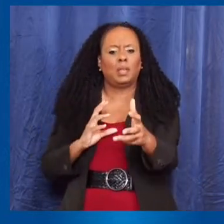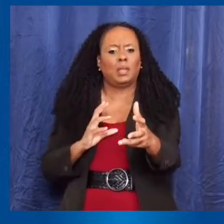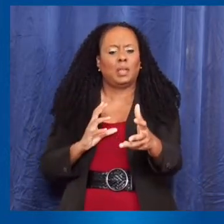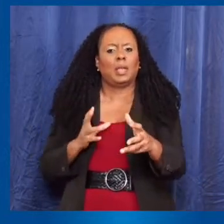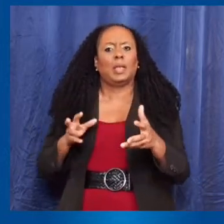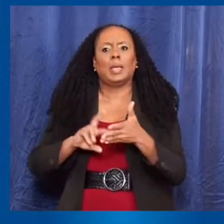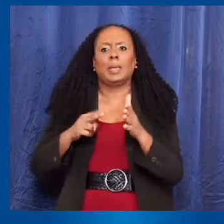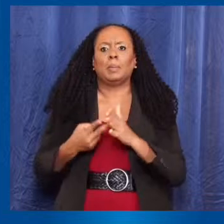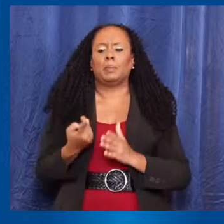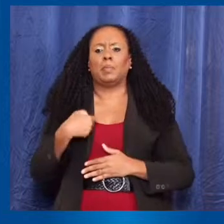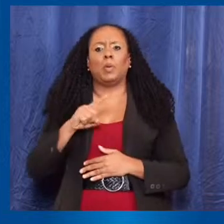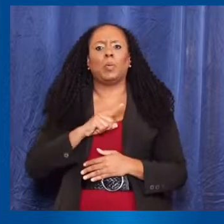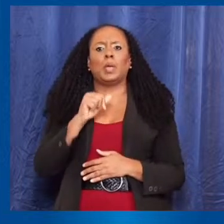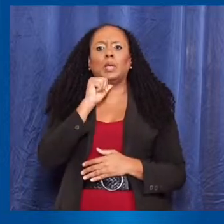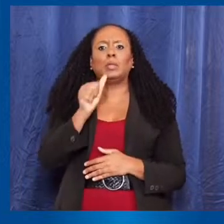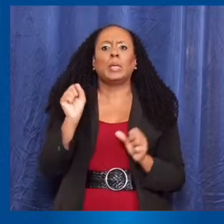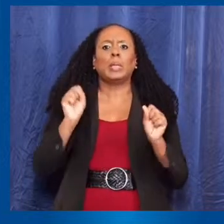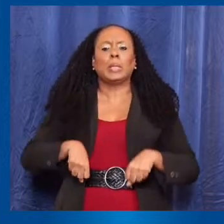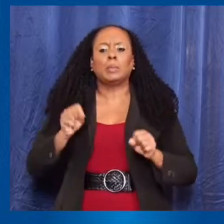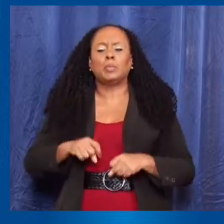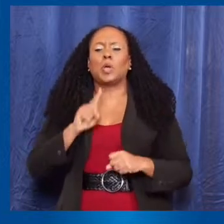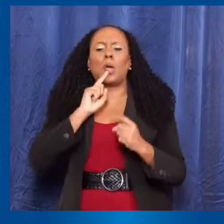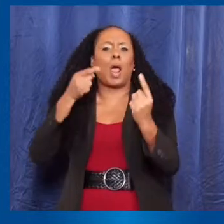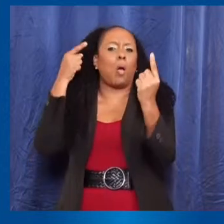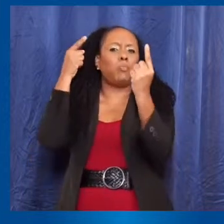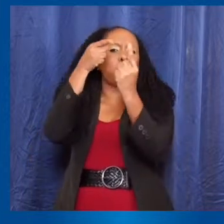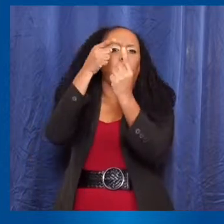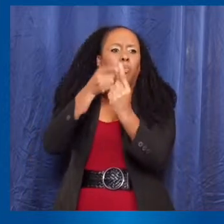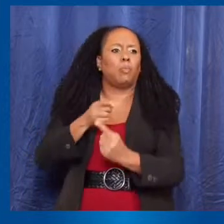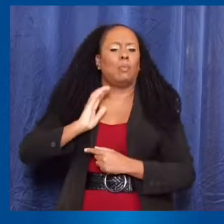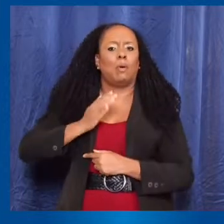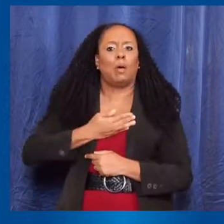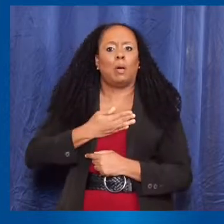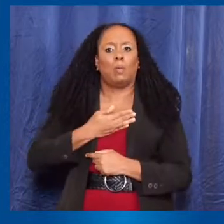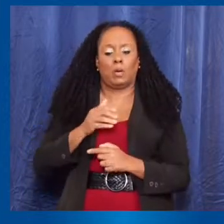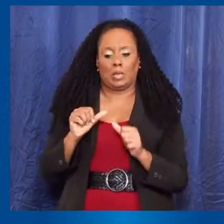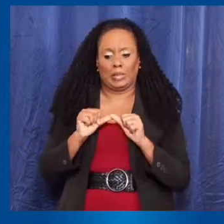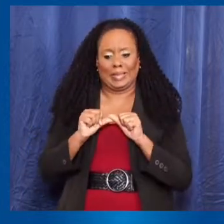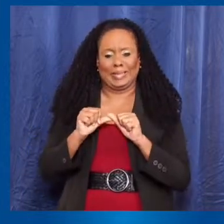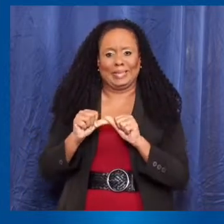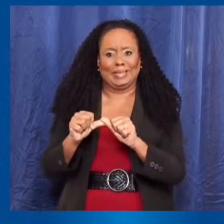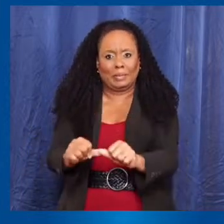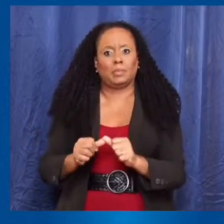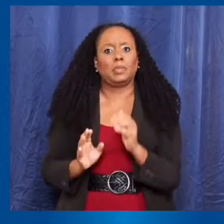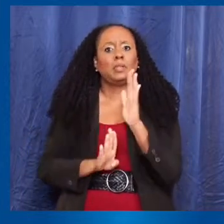our ability to reach the Sustainable Development Goals and